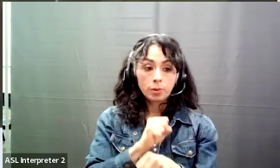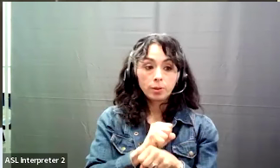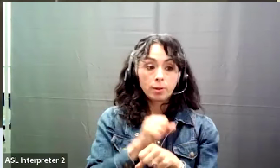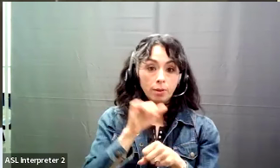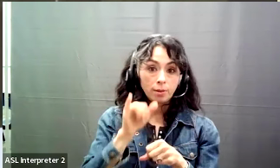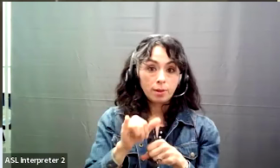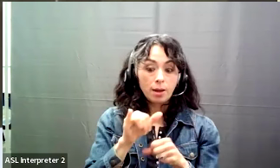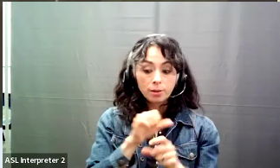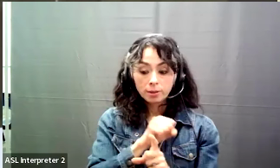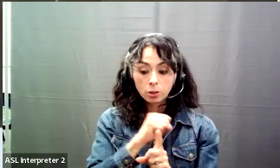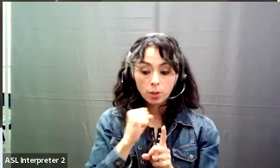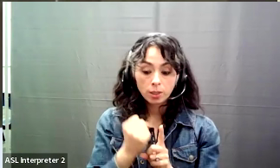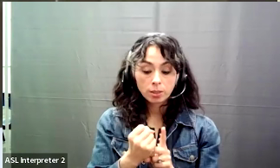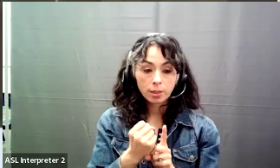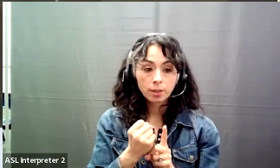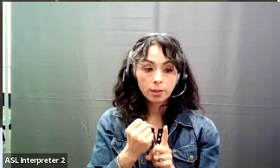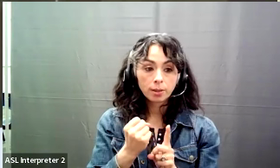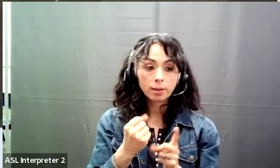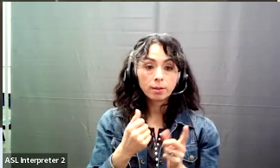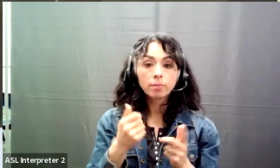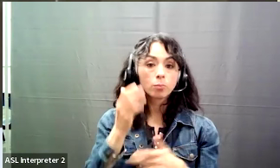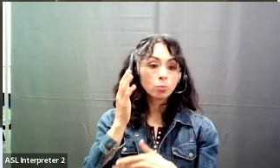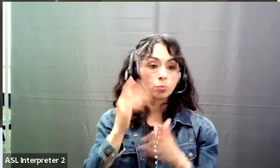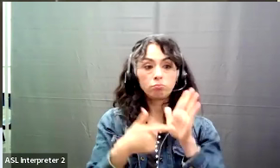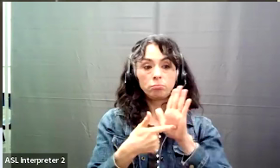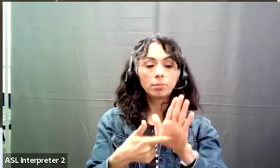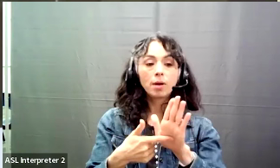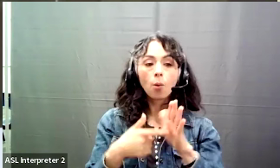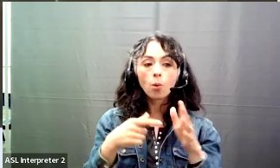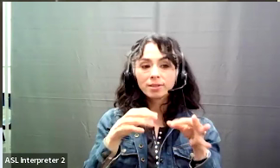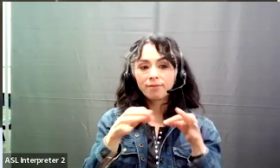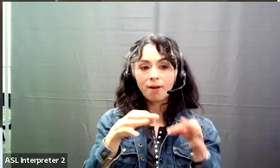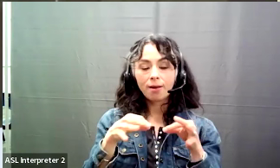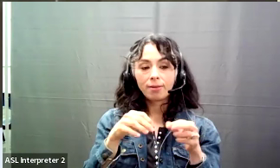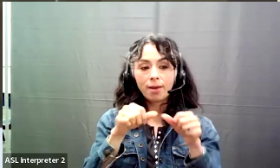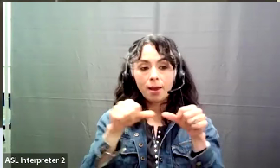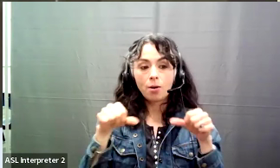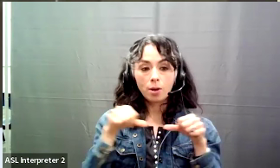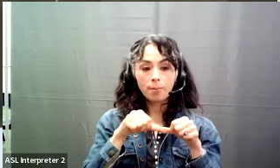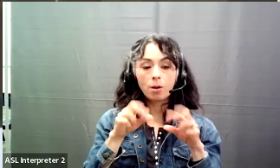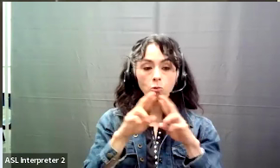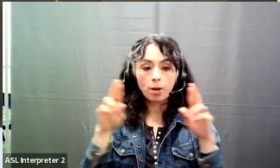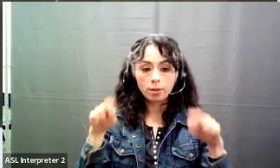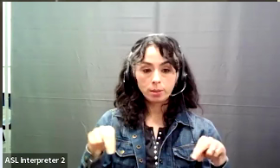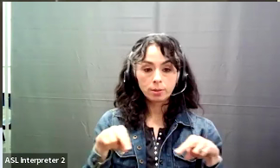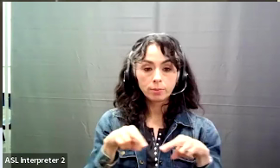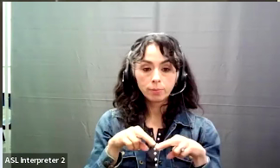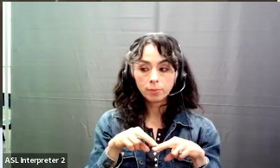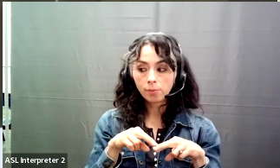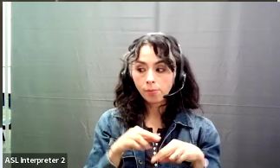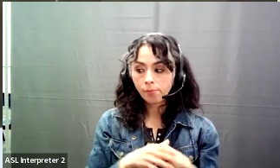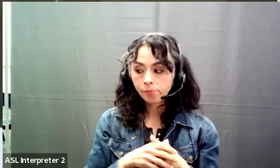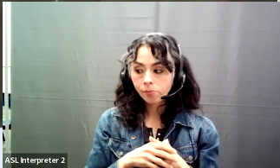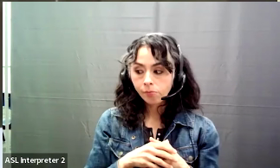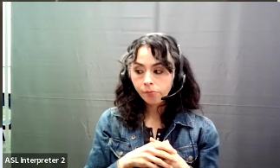acres. In this case, for demonstration, I am going to use a rectangle to define the area that I want